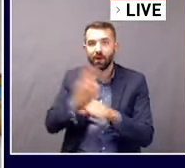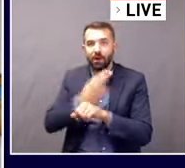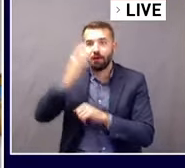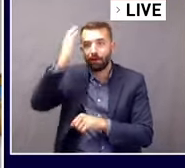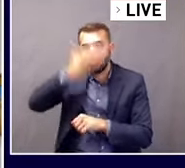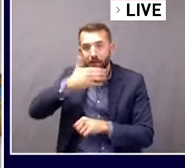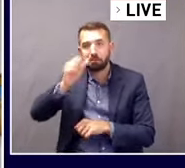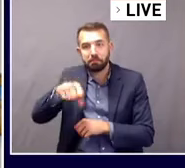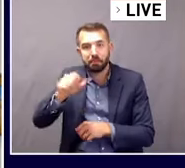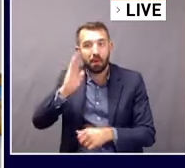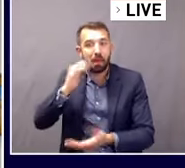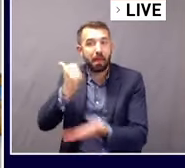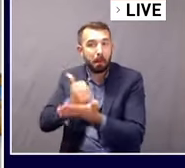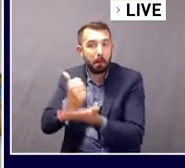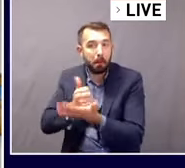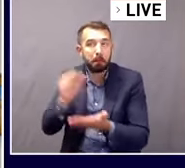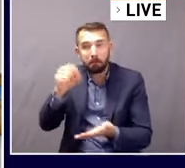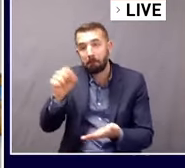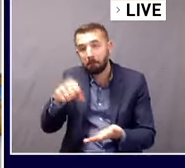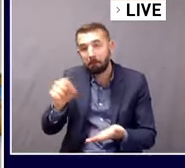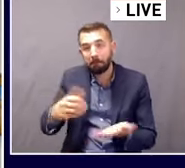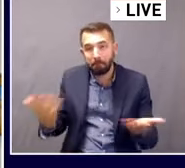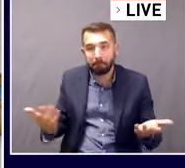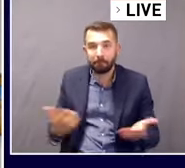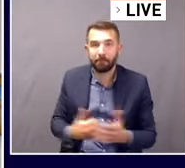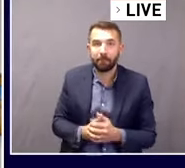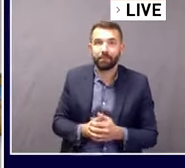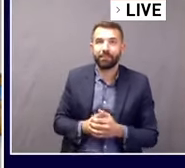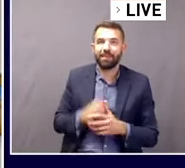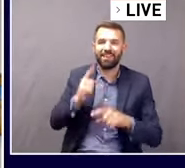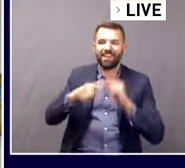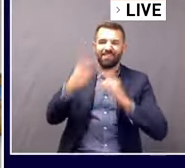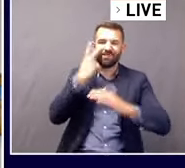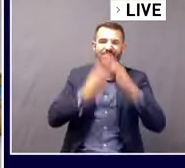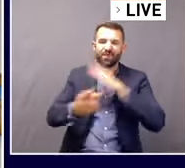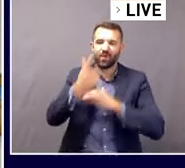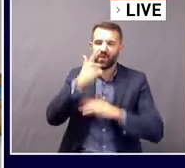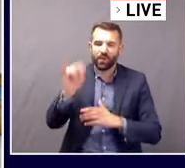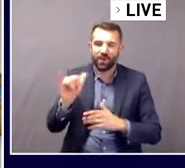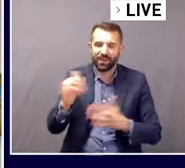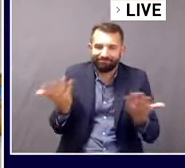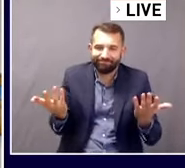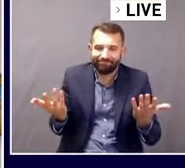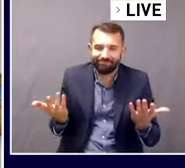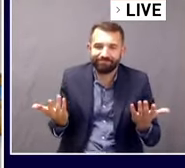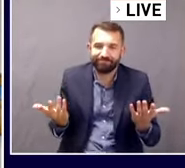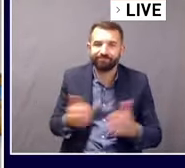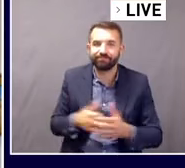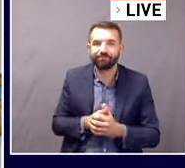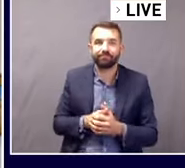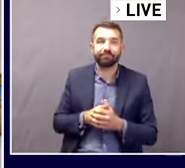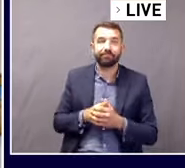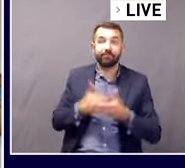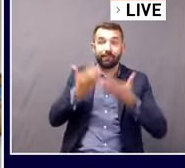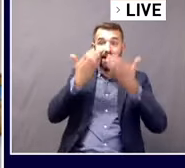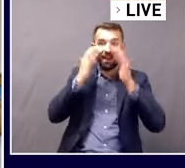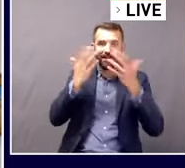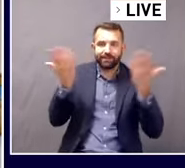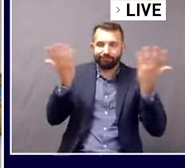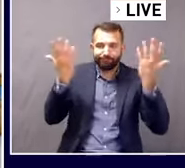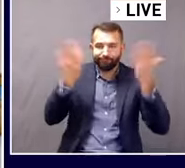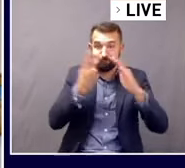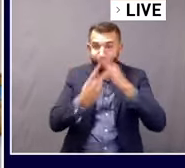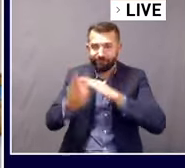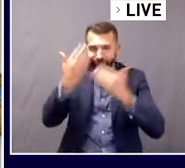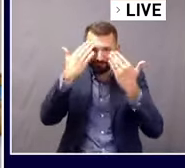difficult to know today what the COVID-19 picture may look like 6 weeks from now. That being said, the